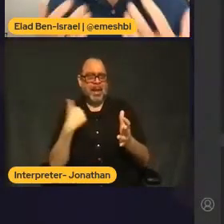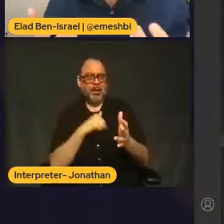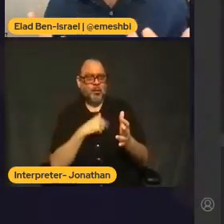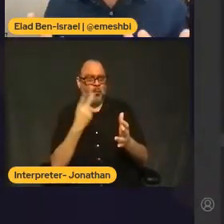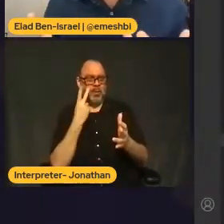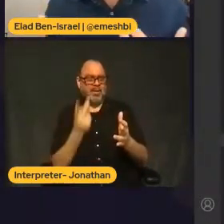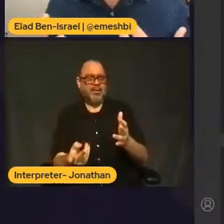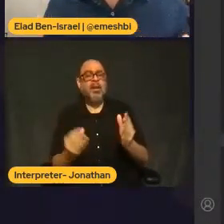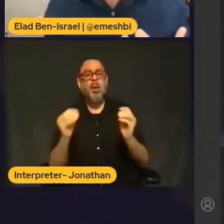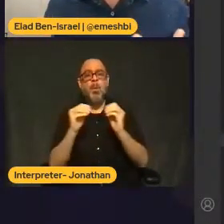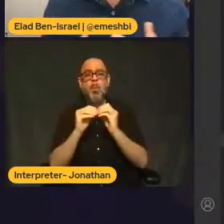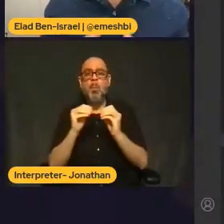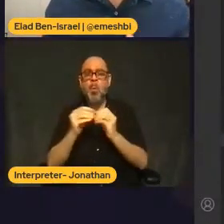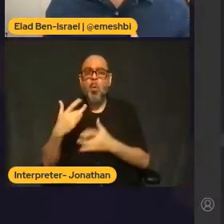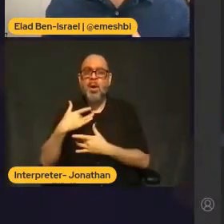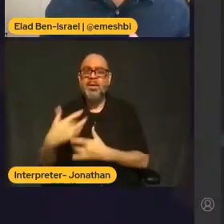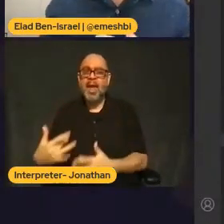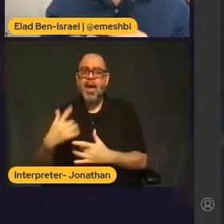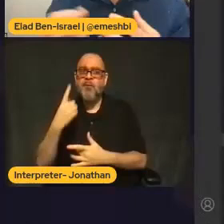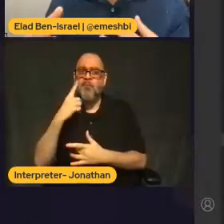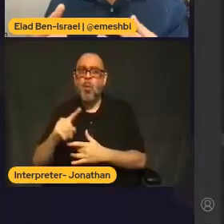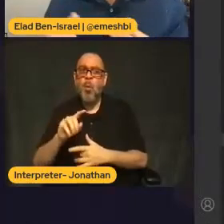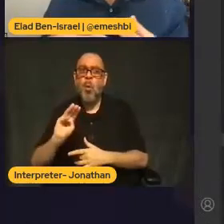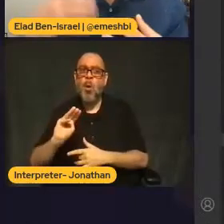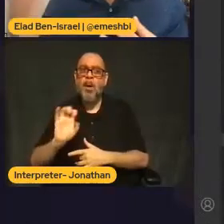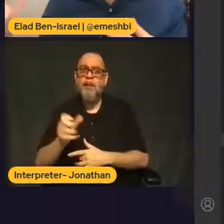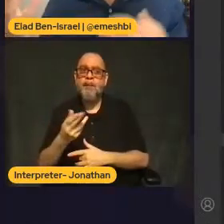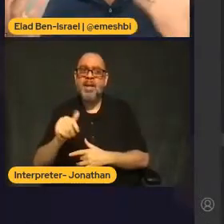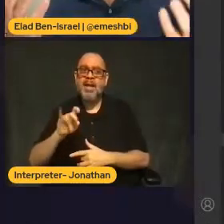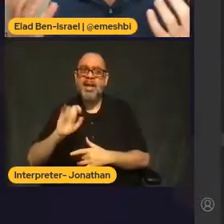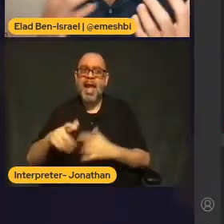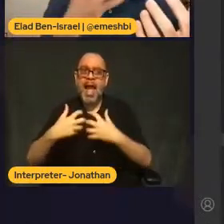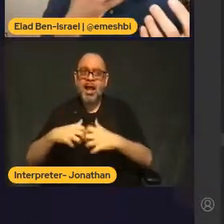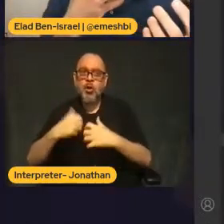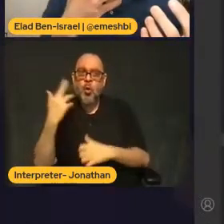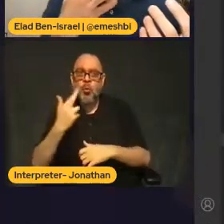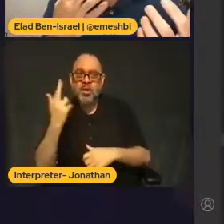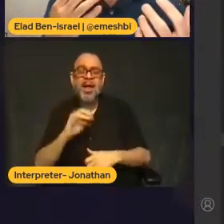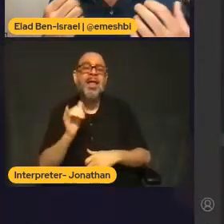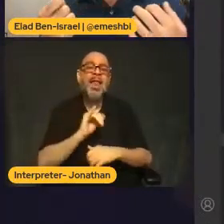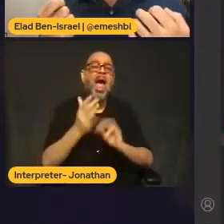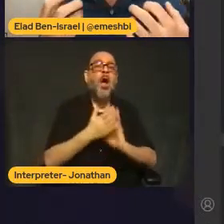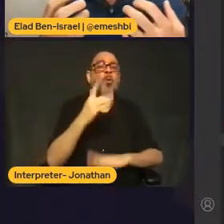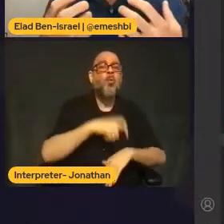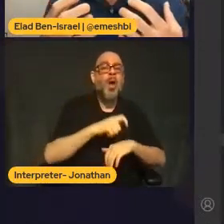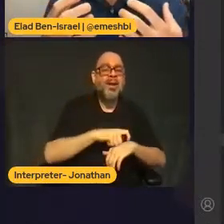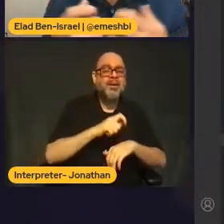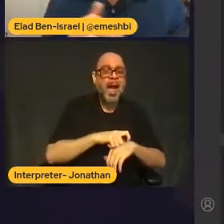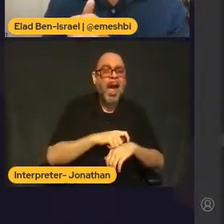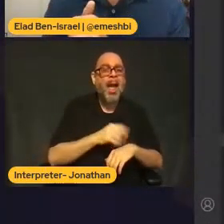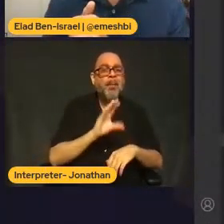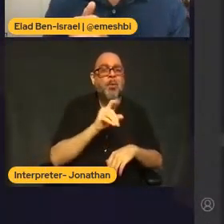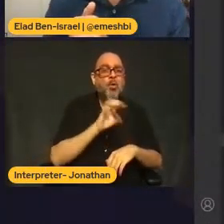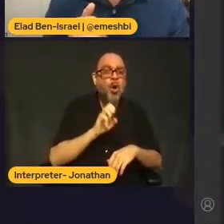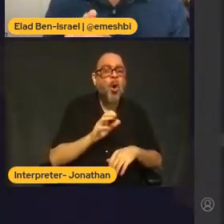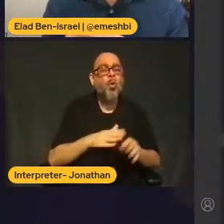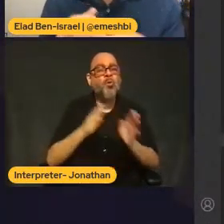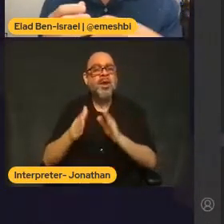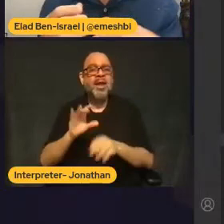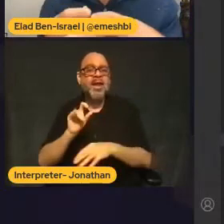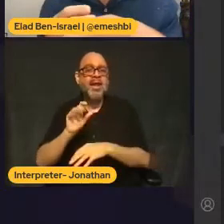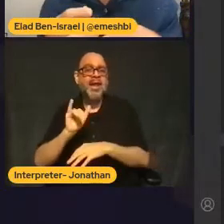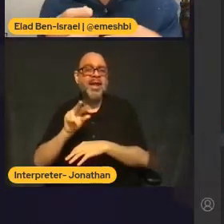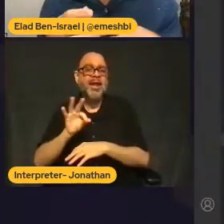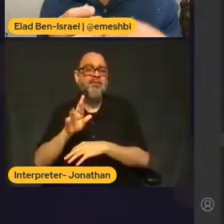a mechanical reason. It's kind of like the disconnect between runtime code and infrastructure code that was originating from the fact